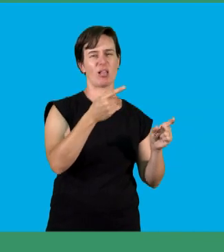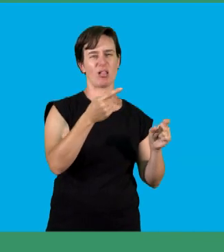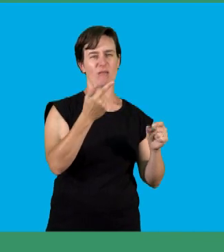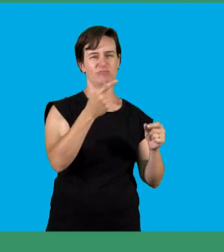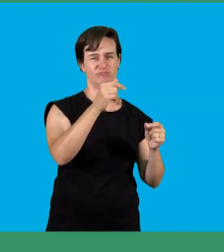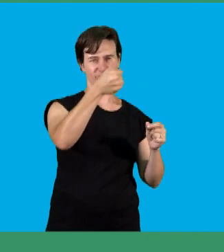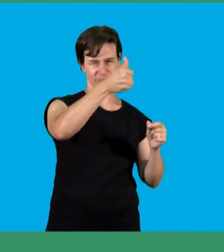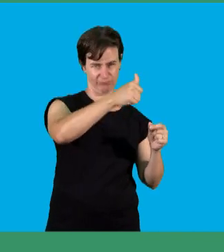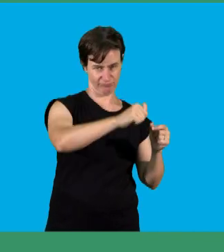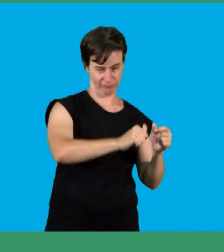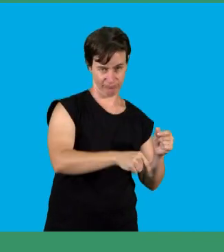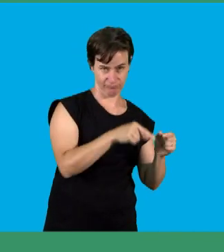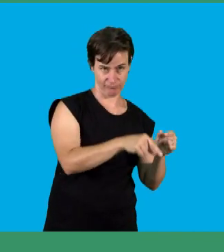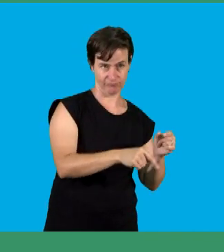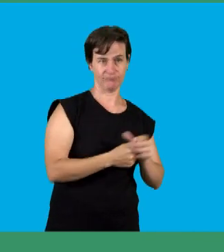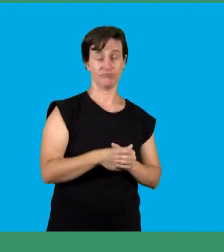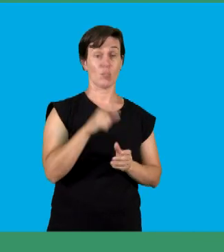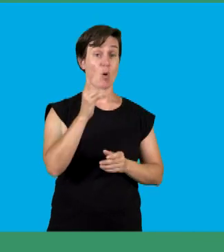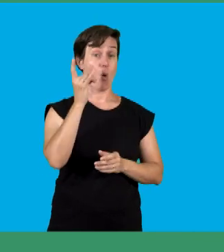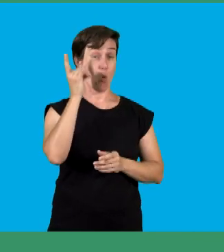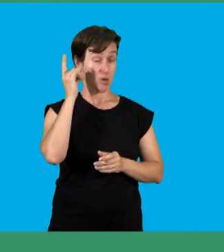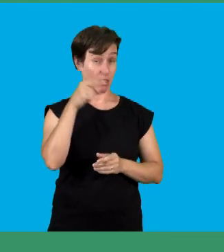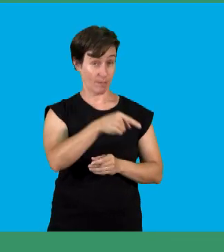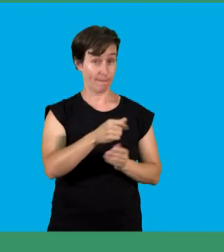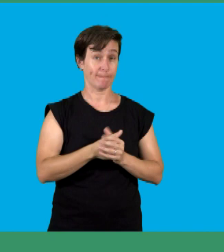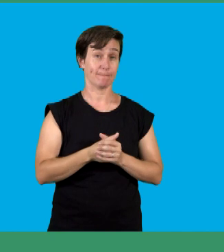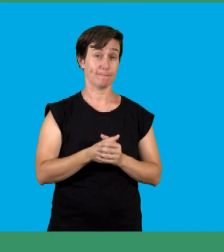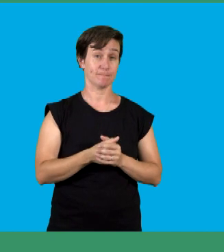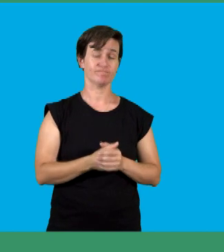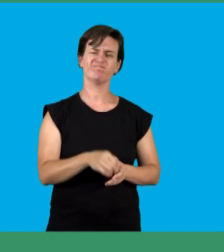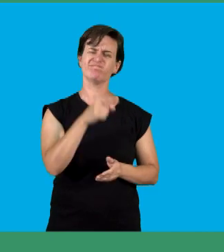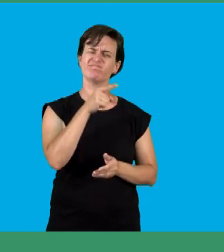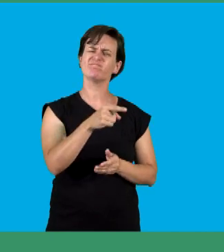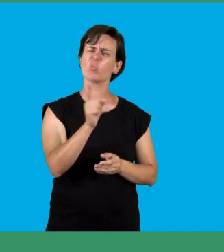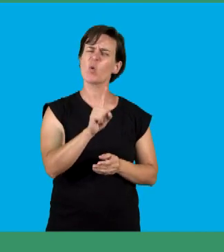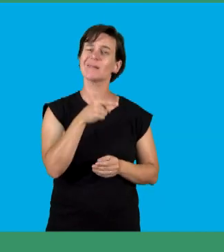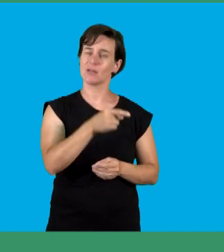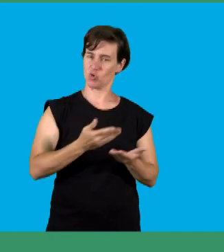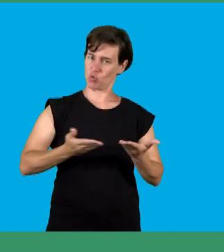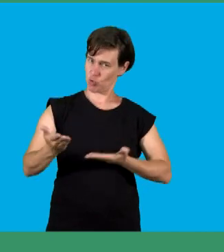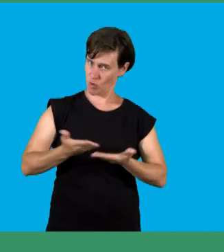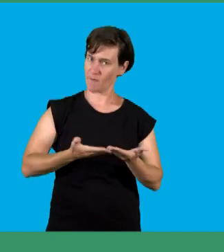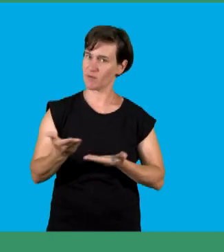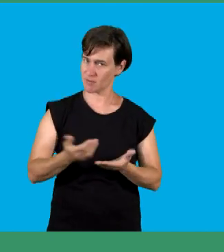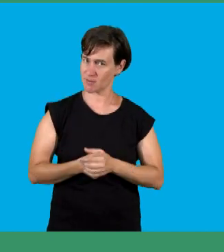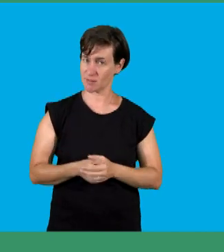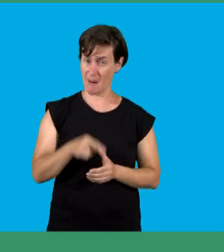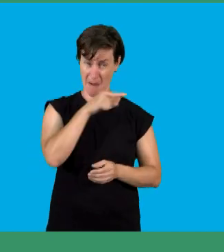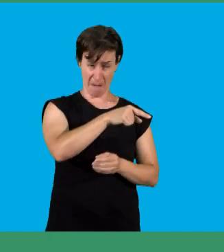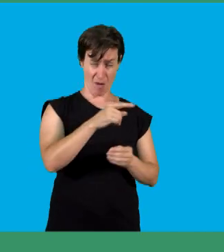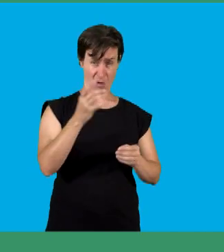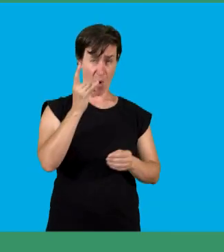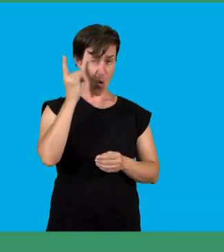and tertiary. We'll start with the hotel. We know a hotel offers a service rather than